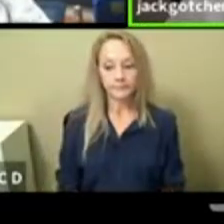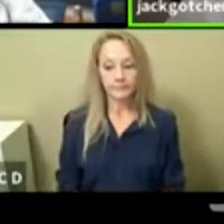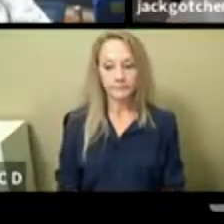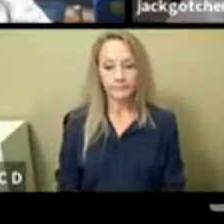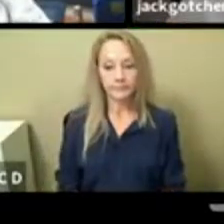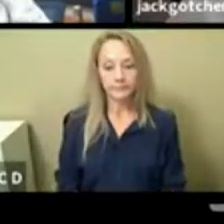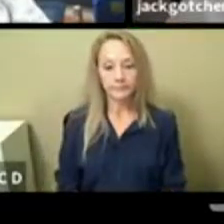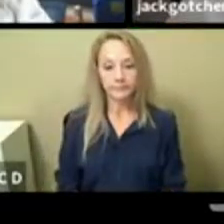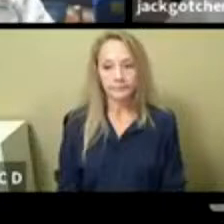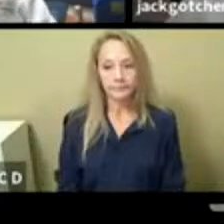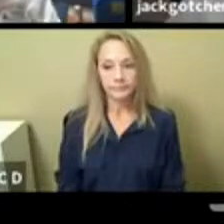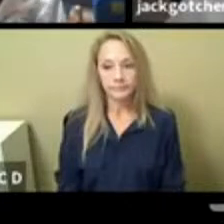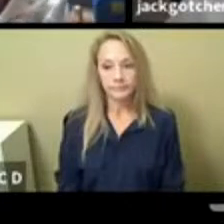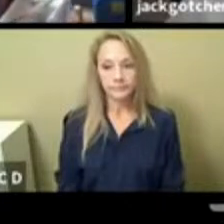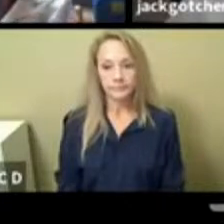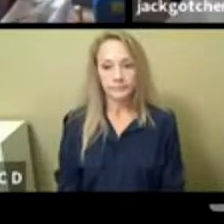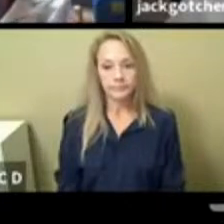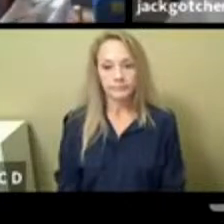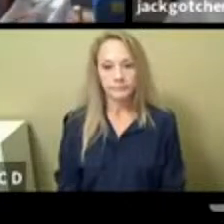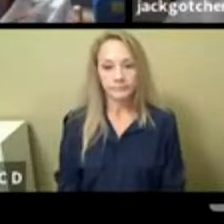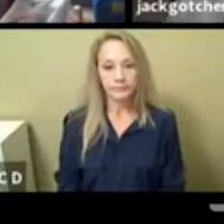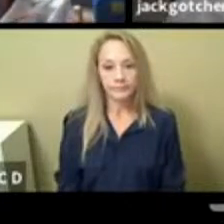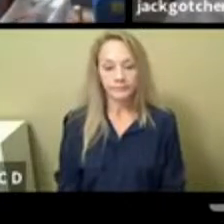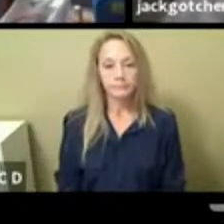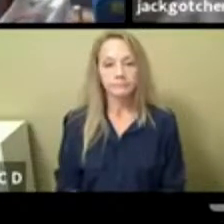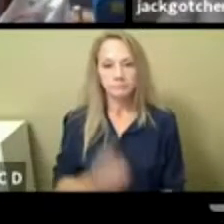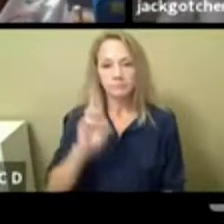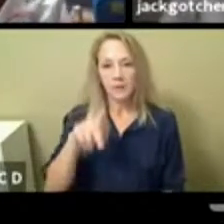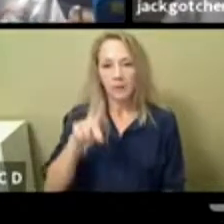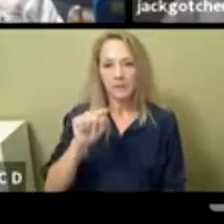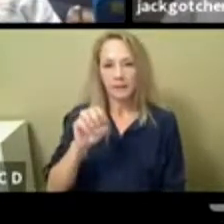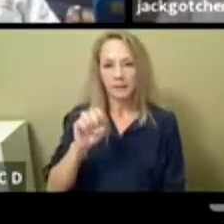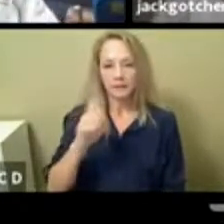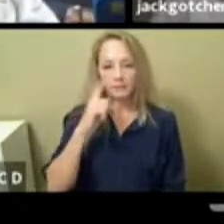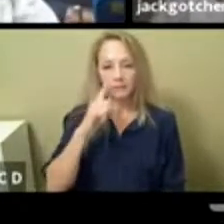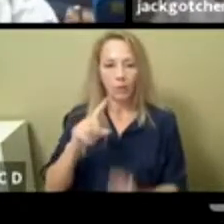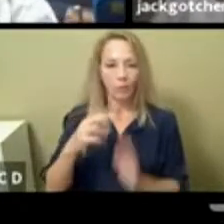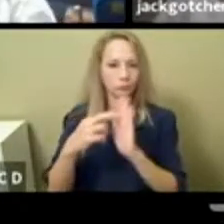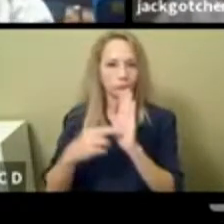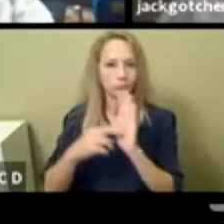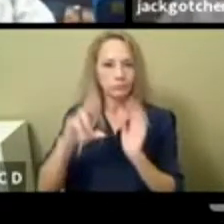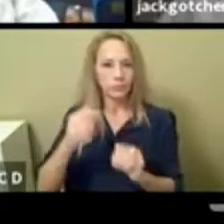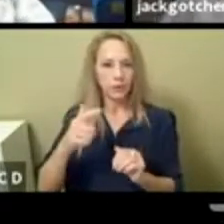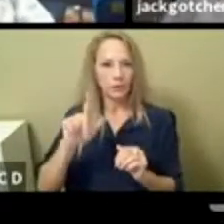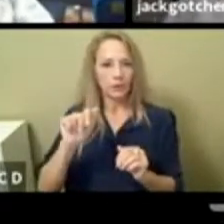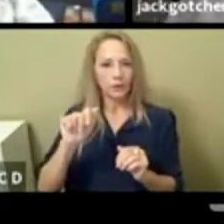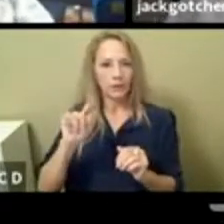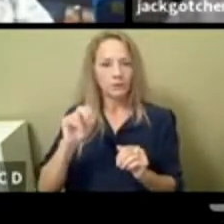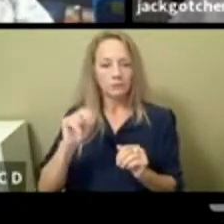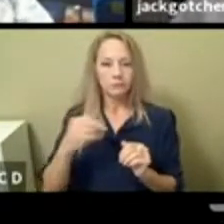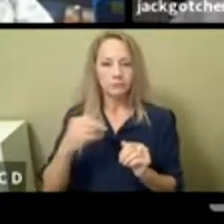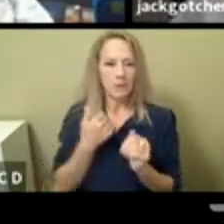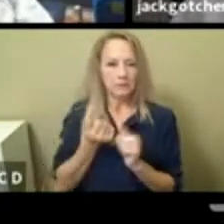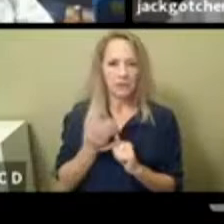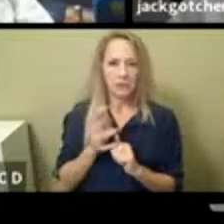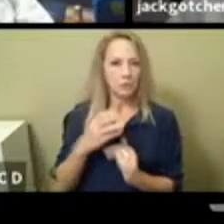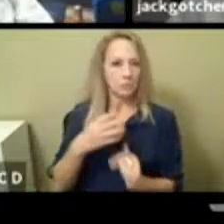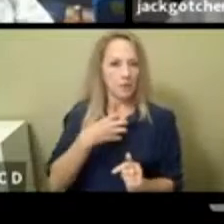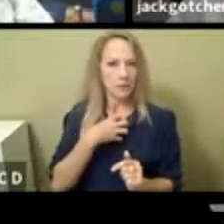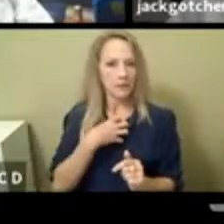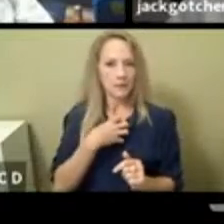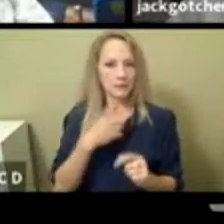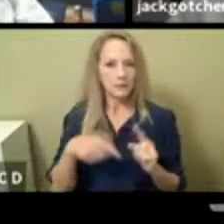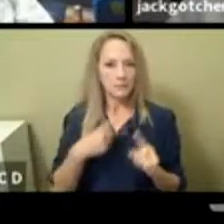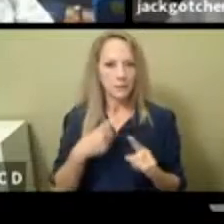Just a quick update on the regulatory side. We've had very few complaints about this, and we haven't had